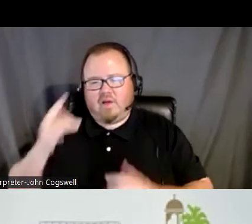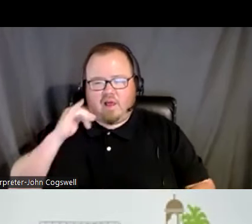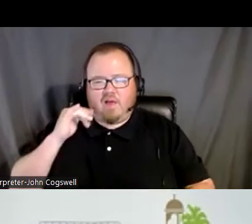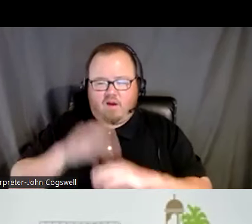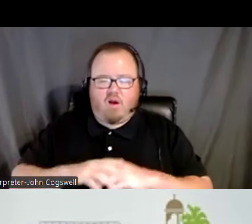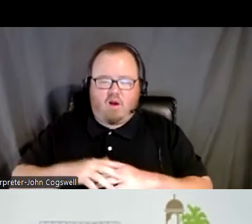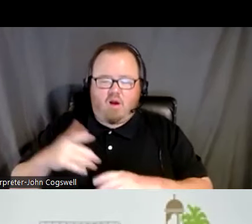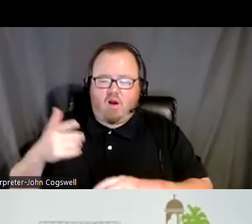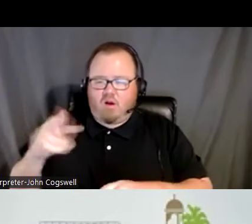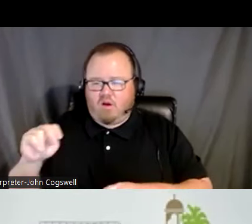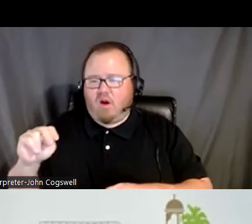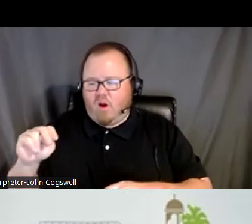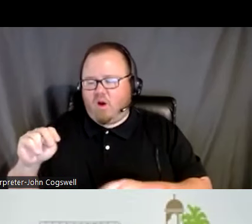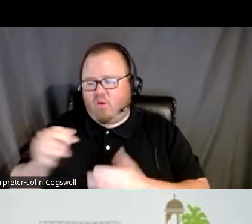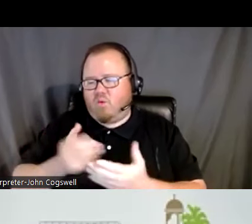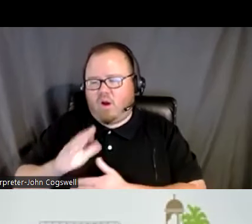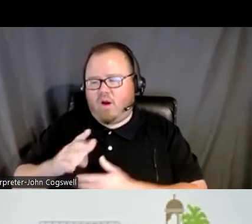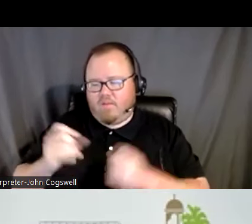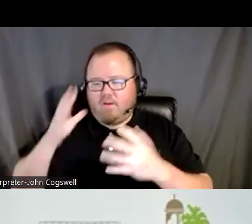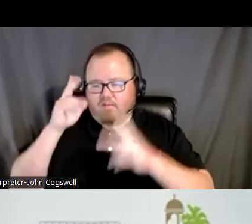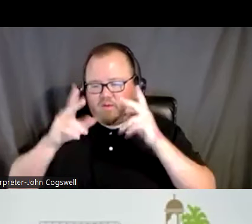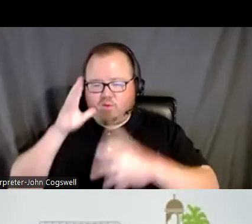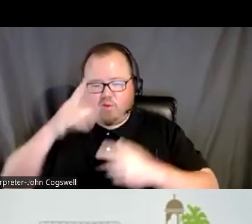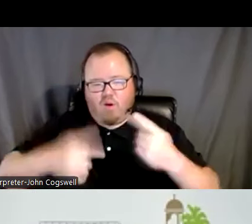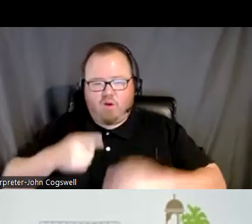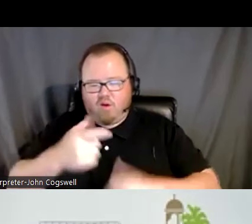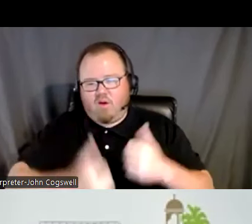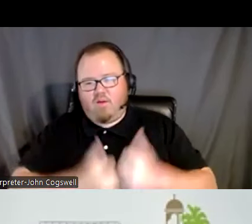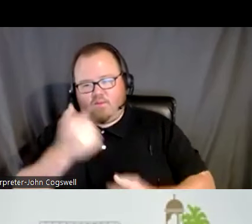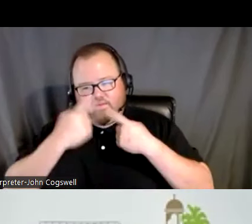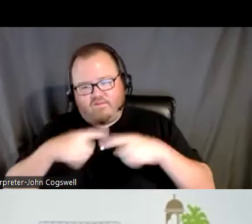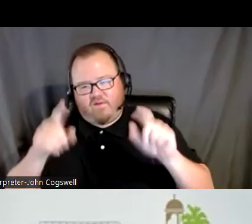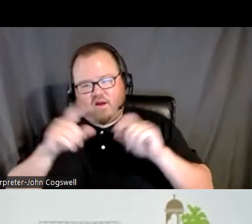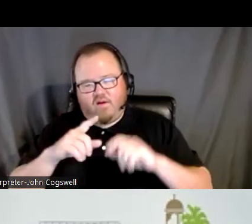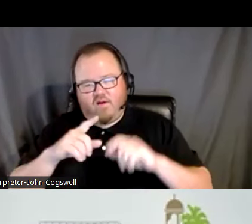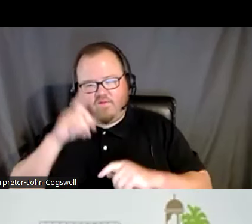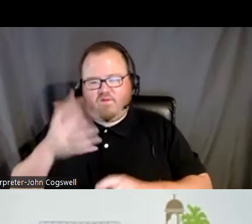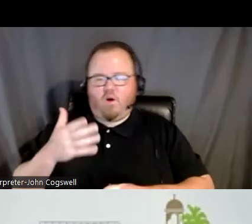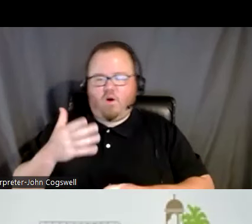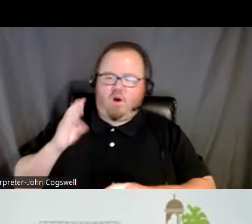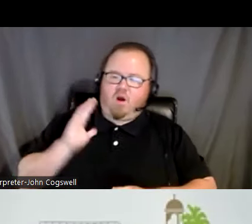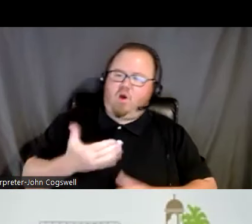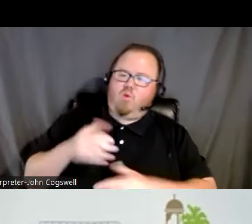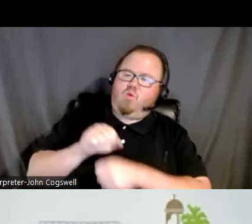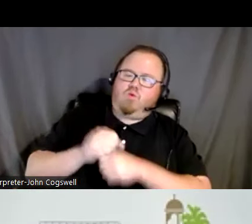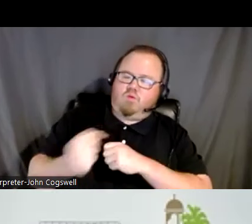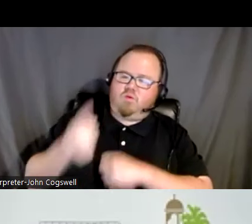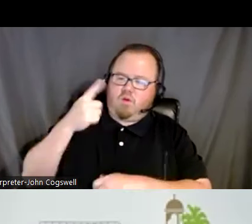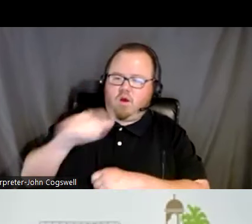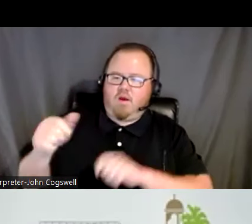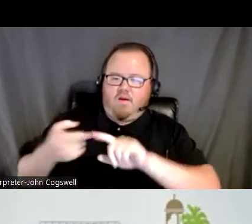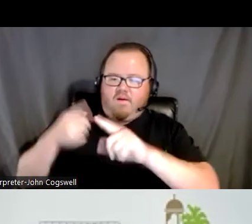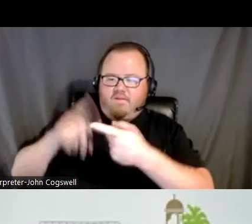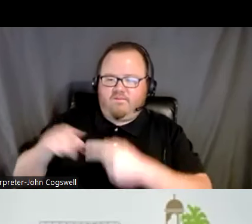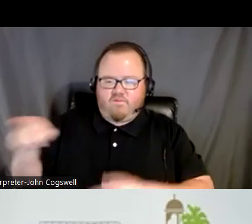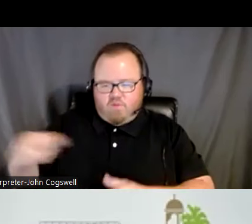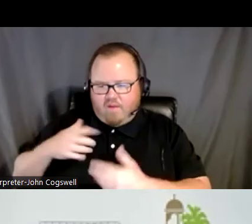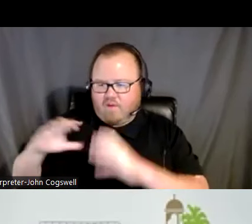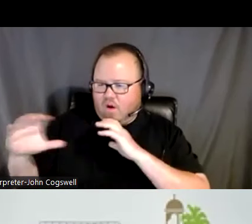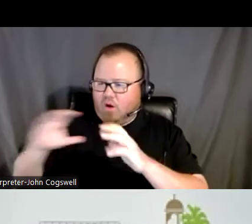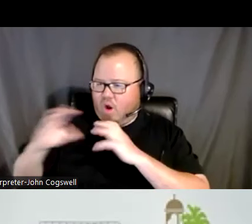rights, a lot of people would argue, this is one of the most effective for the work that we do, is understanding that a friend, having that conversation,